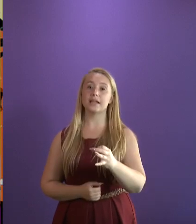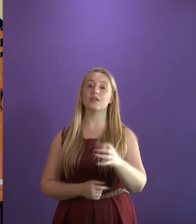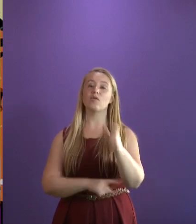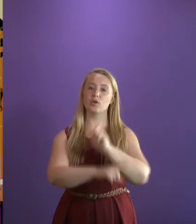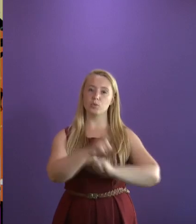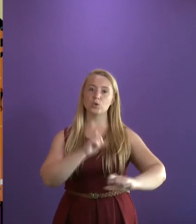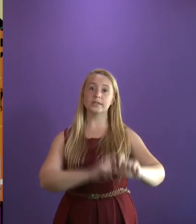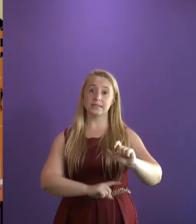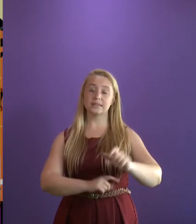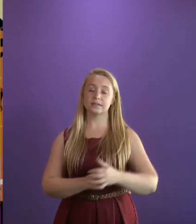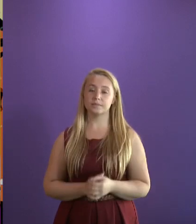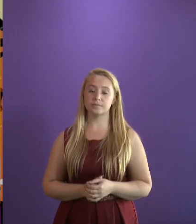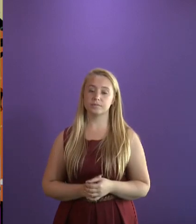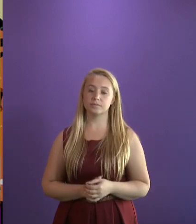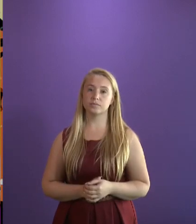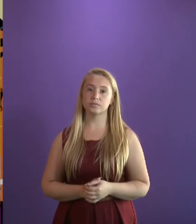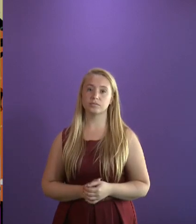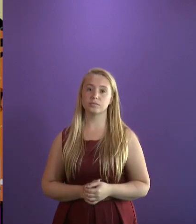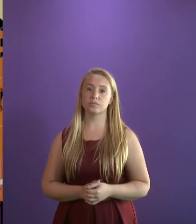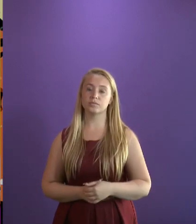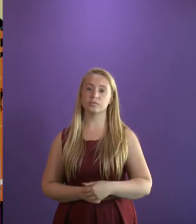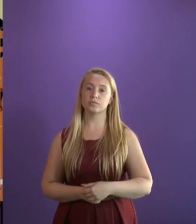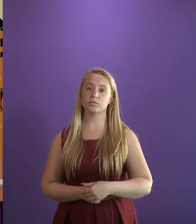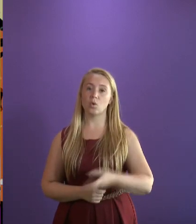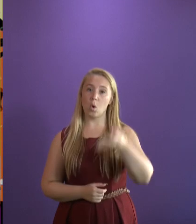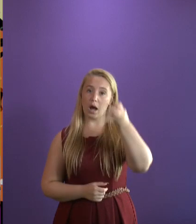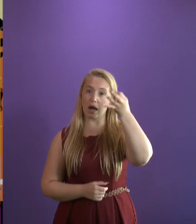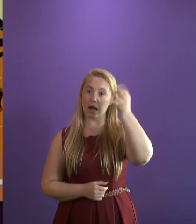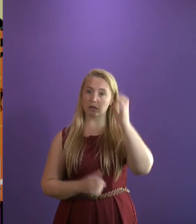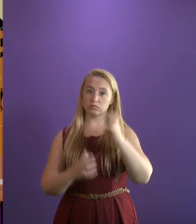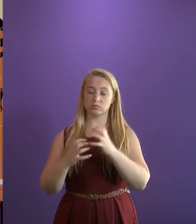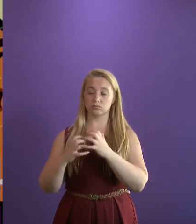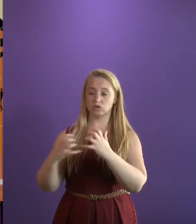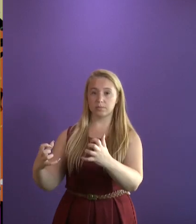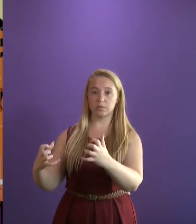communities. Our council chambers, as we all know, are